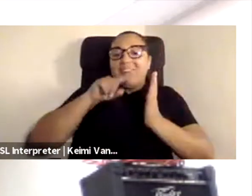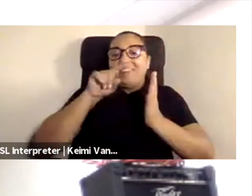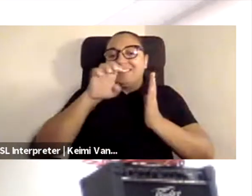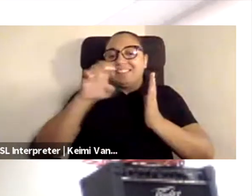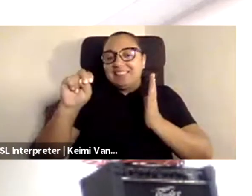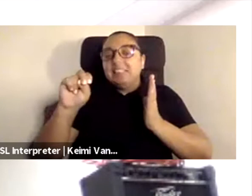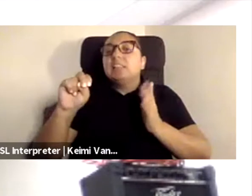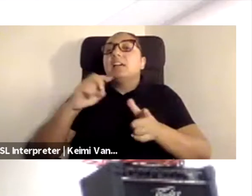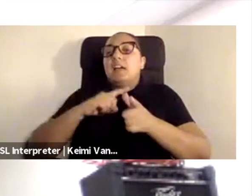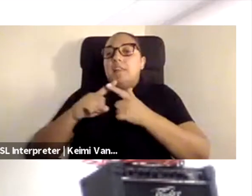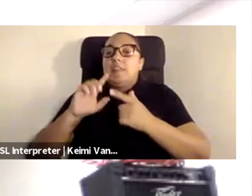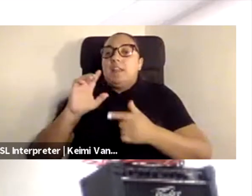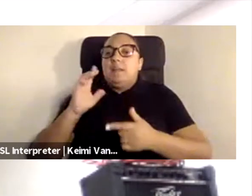in our hands.